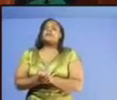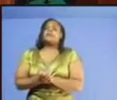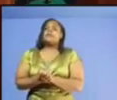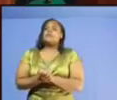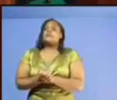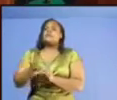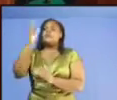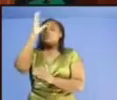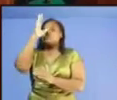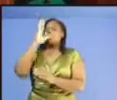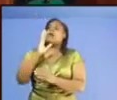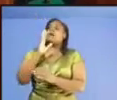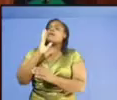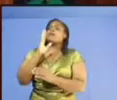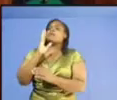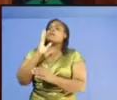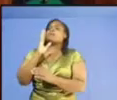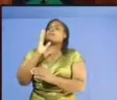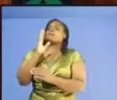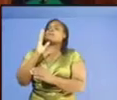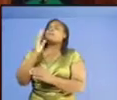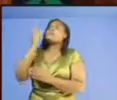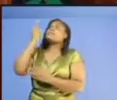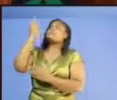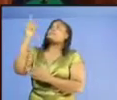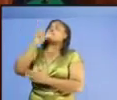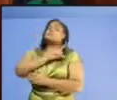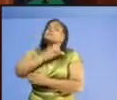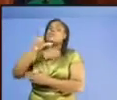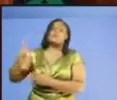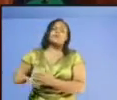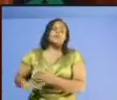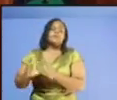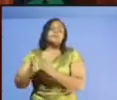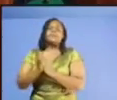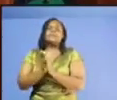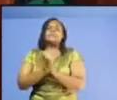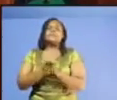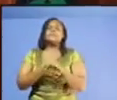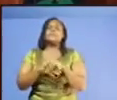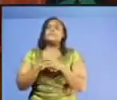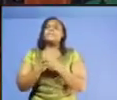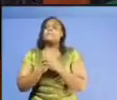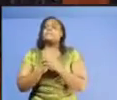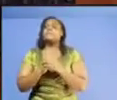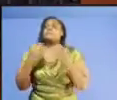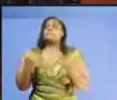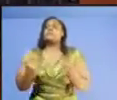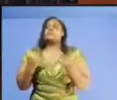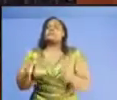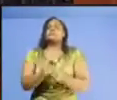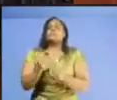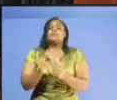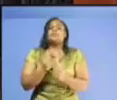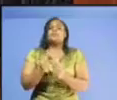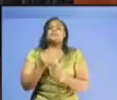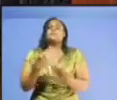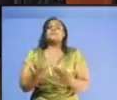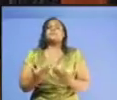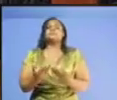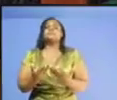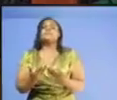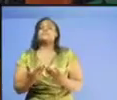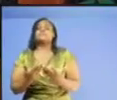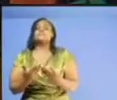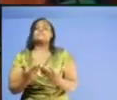whose God is the Lord. Now, I have to go to Genesis to help